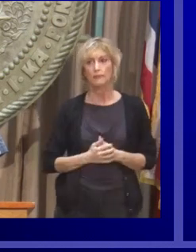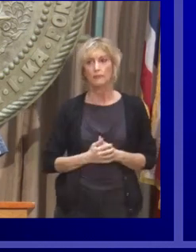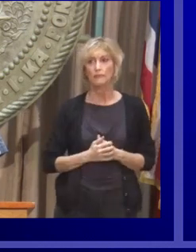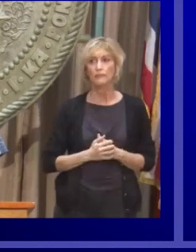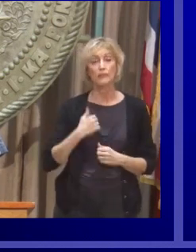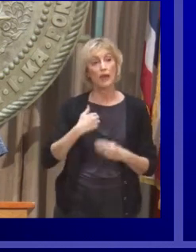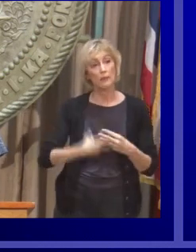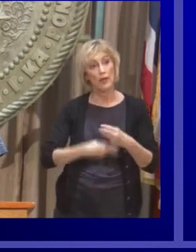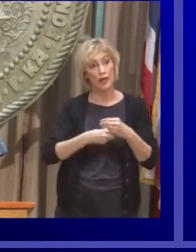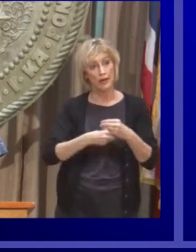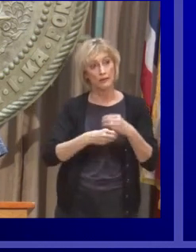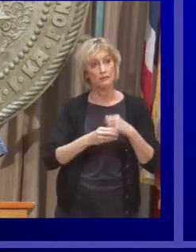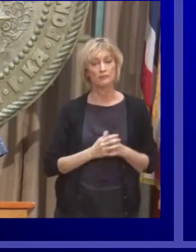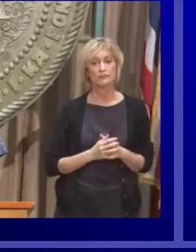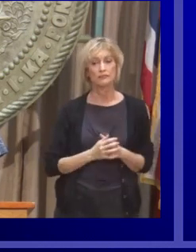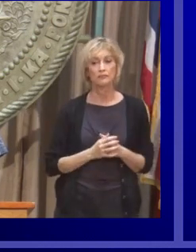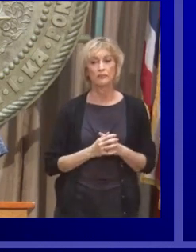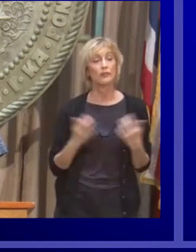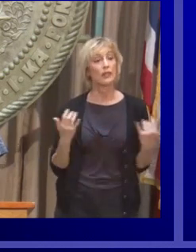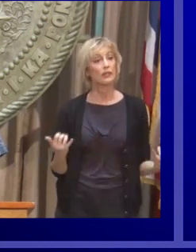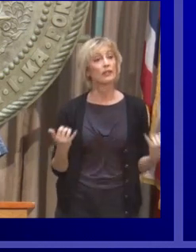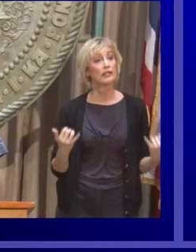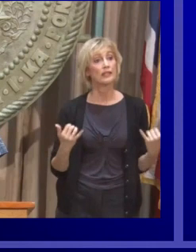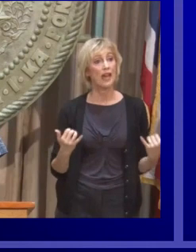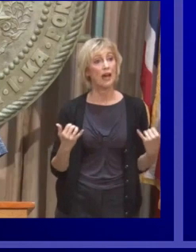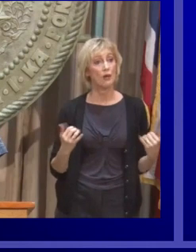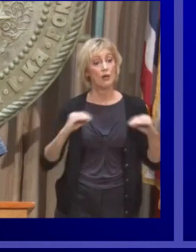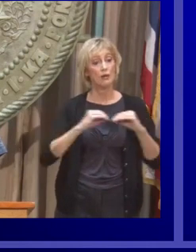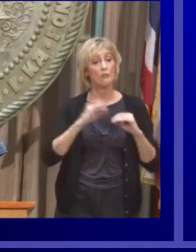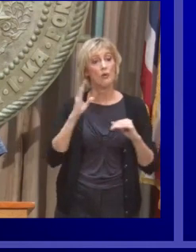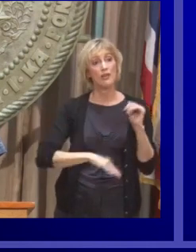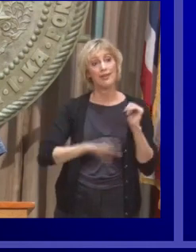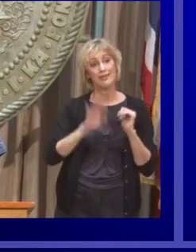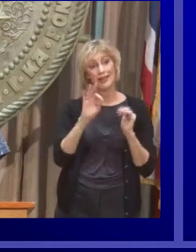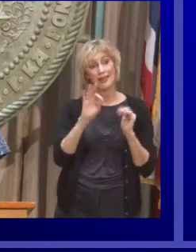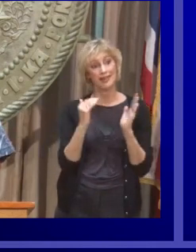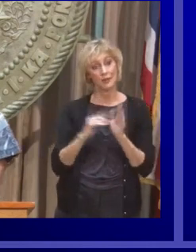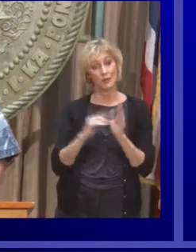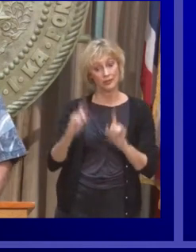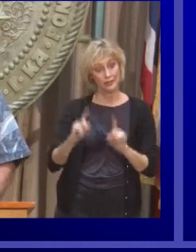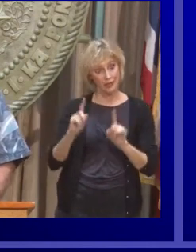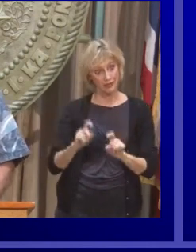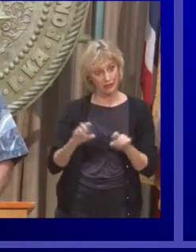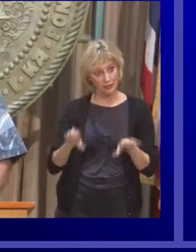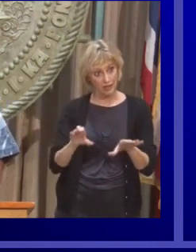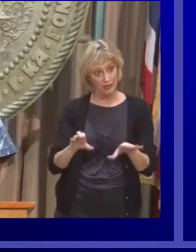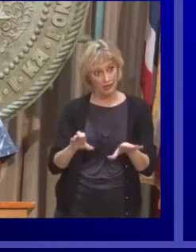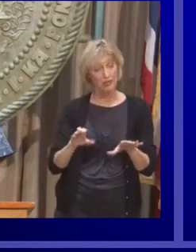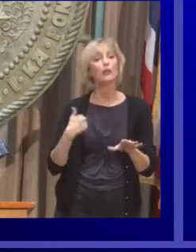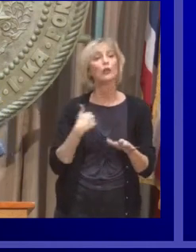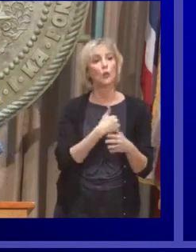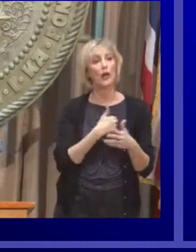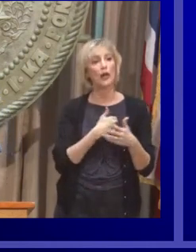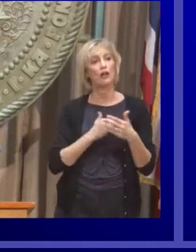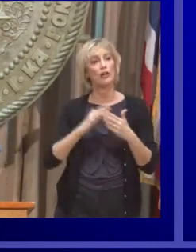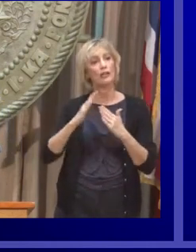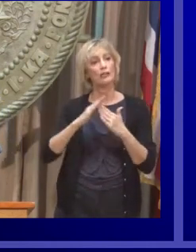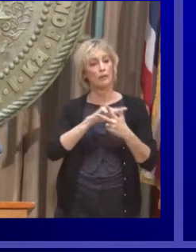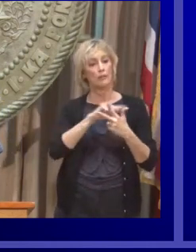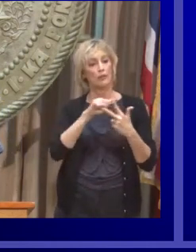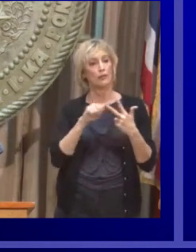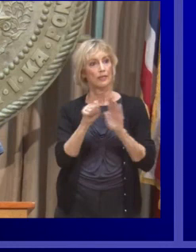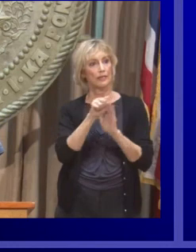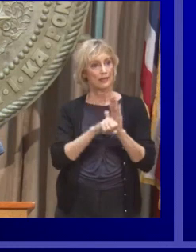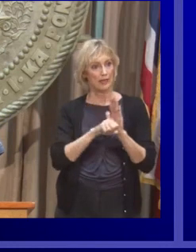I might add that with now over 9,000 tests conducted, the state of Hawaii is among the top three states in the